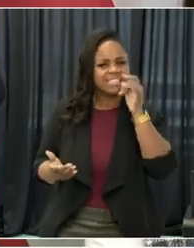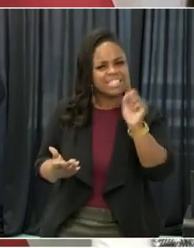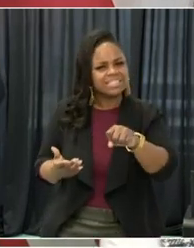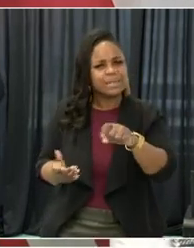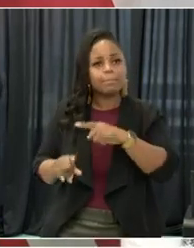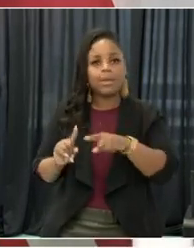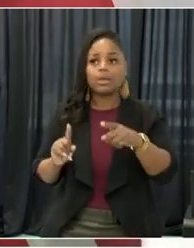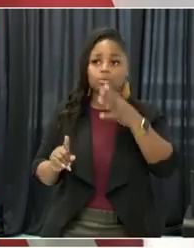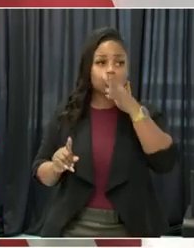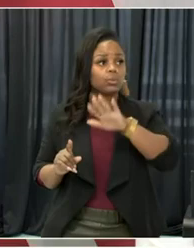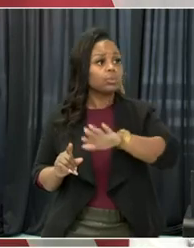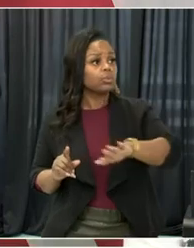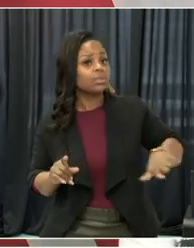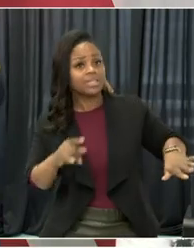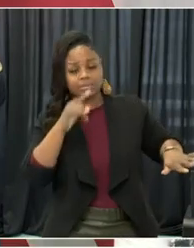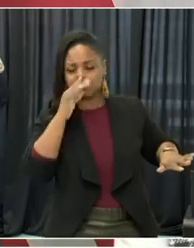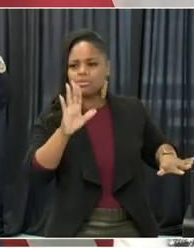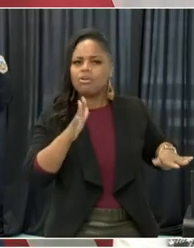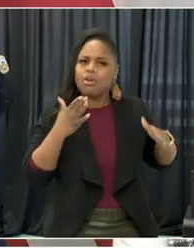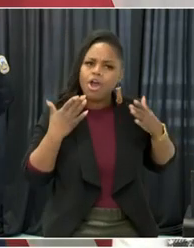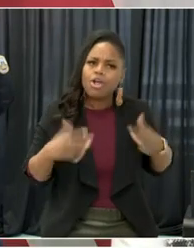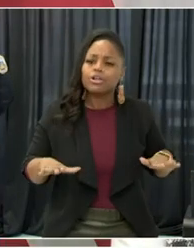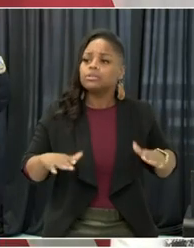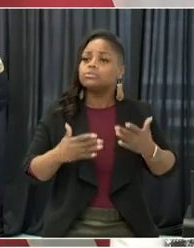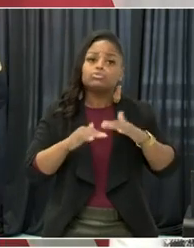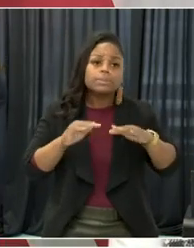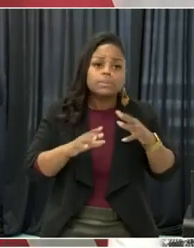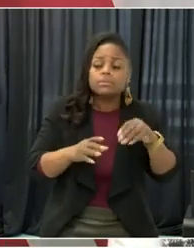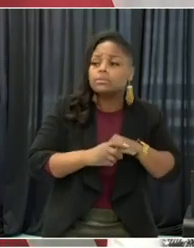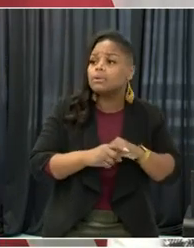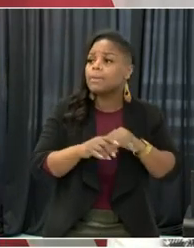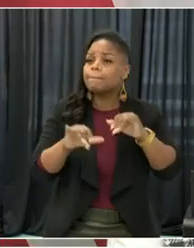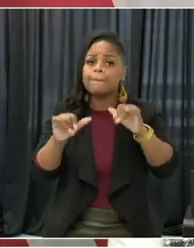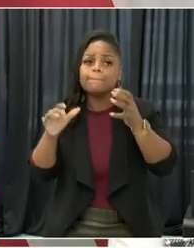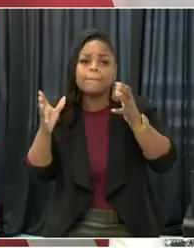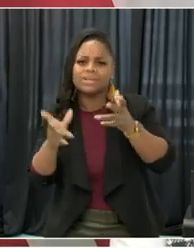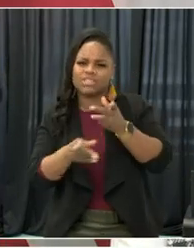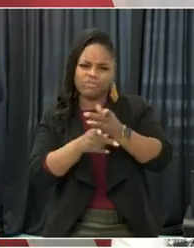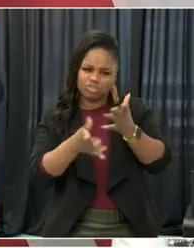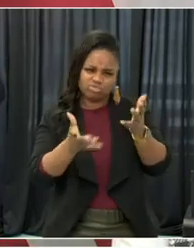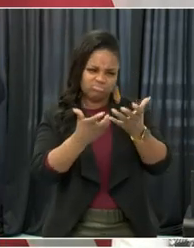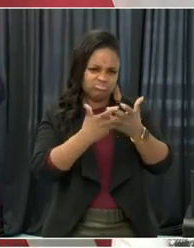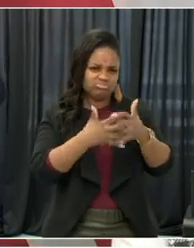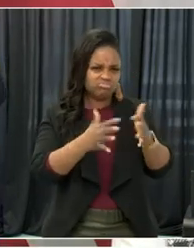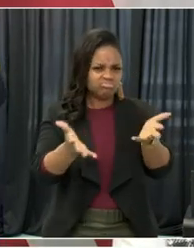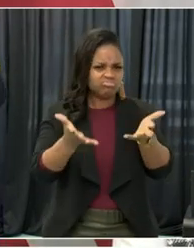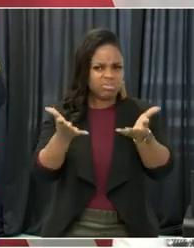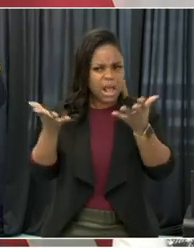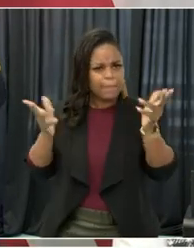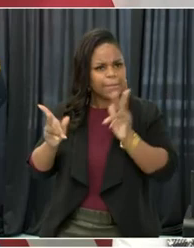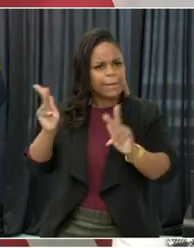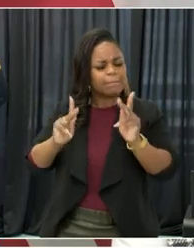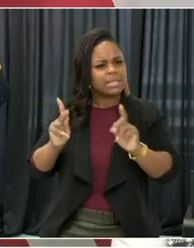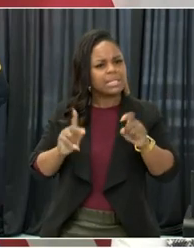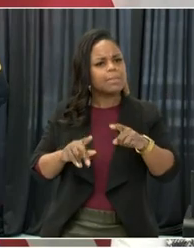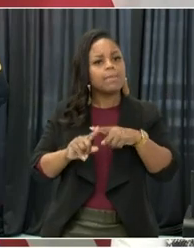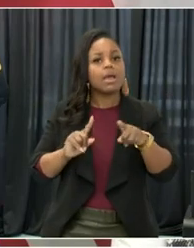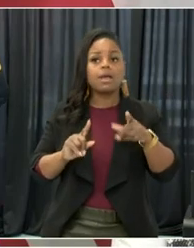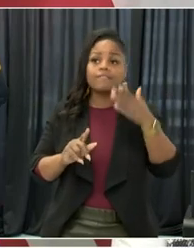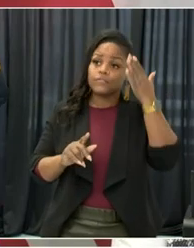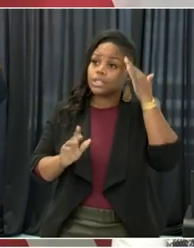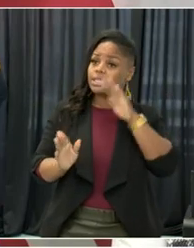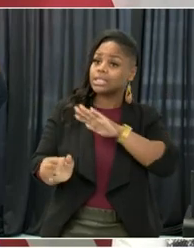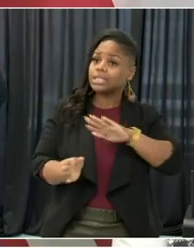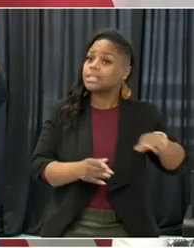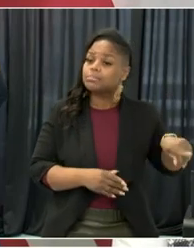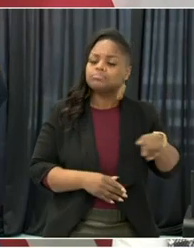already in the swim class, that are doing basketball, that go to this daycare center, they're engaging a lot of people. So the question is, how do we engage